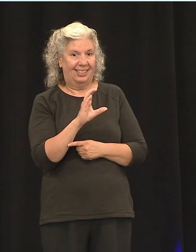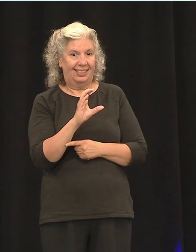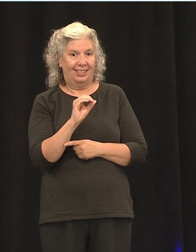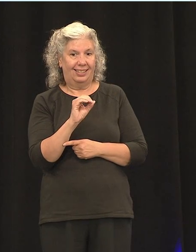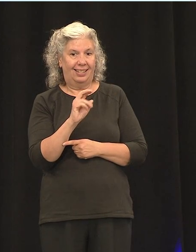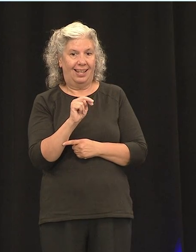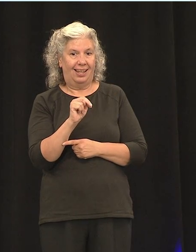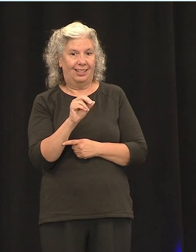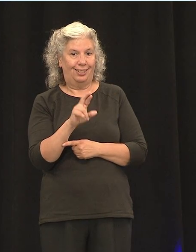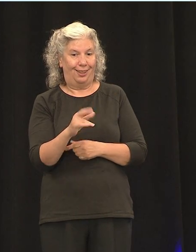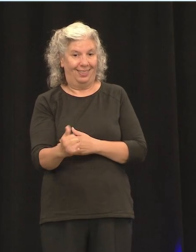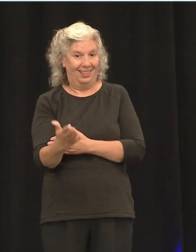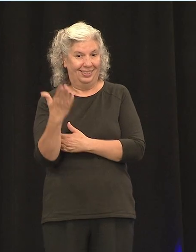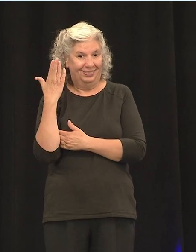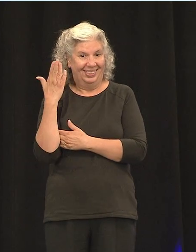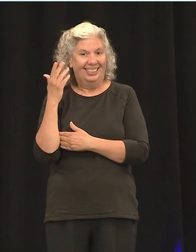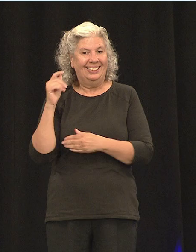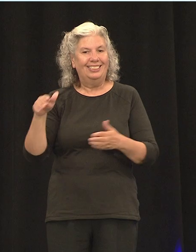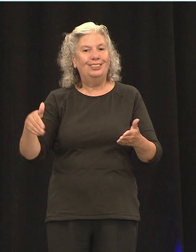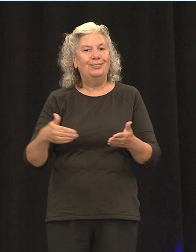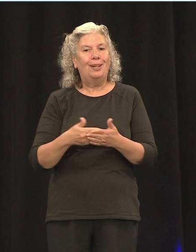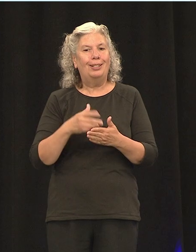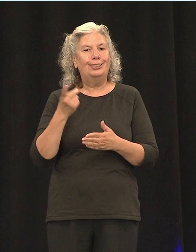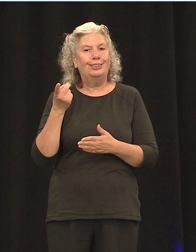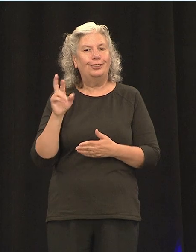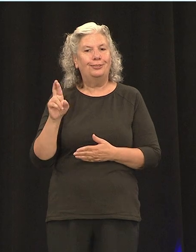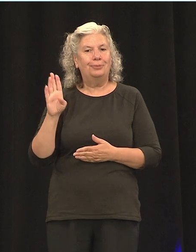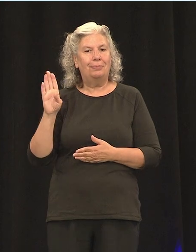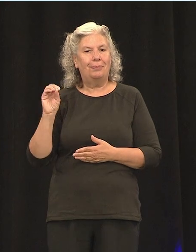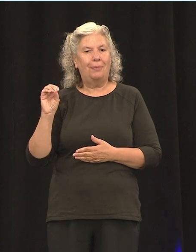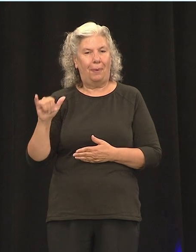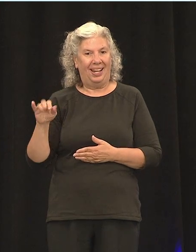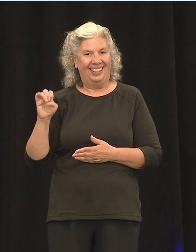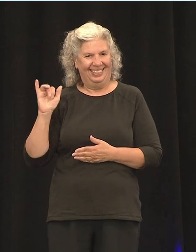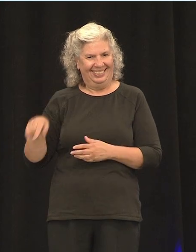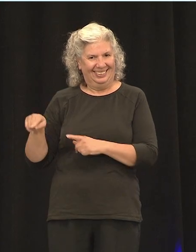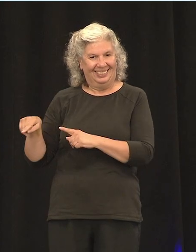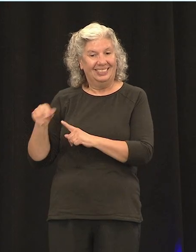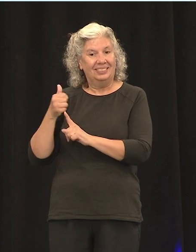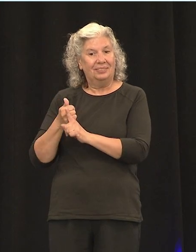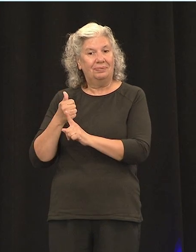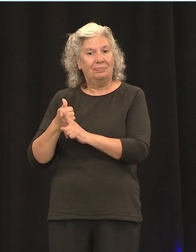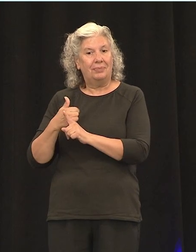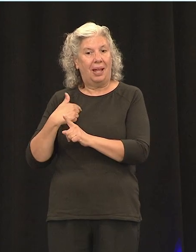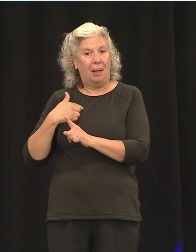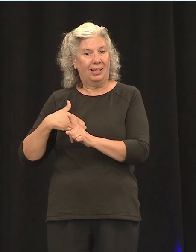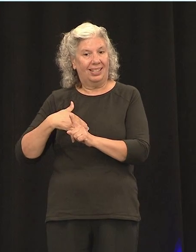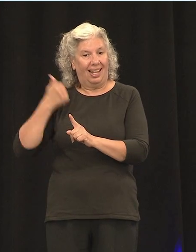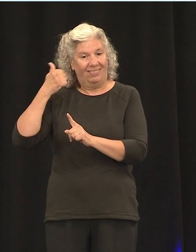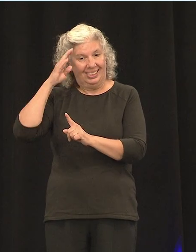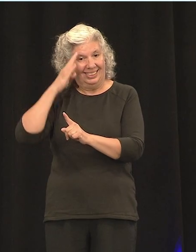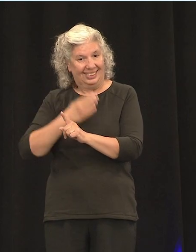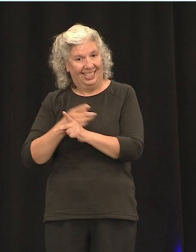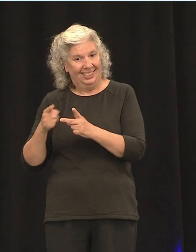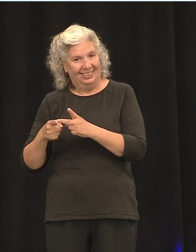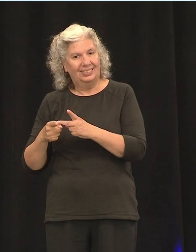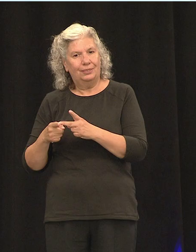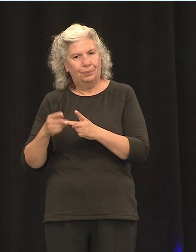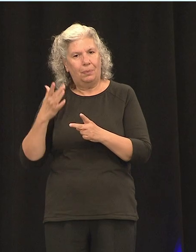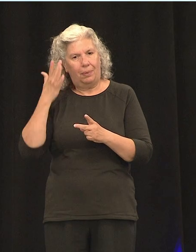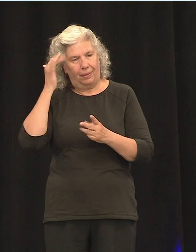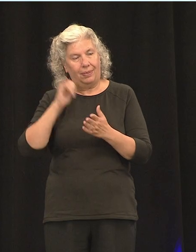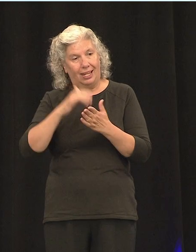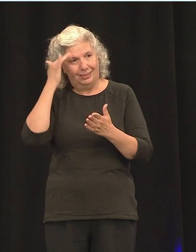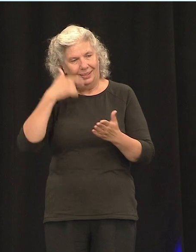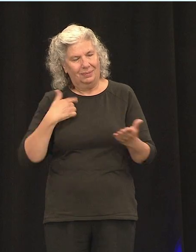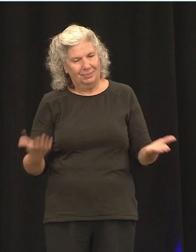and him and my younger son Dalton are really why I'm here and why I do this. So I'm a special education